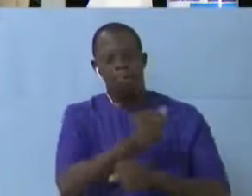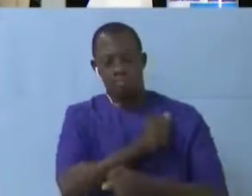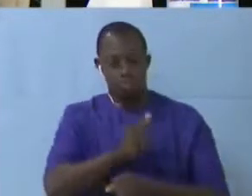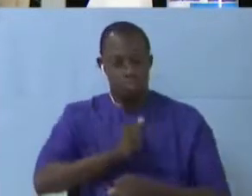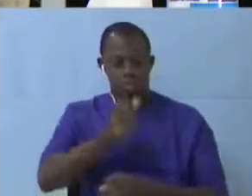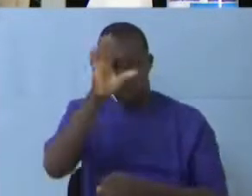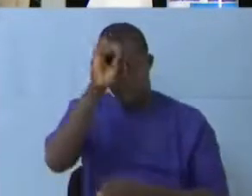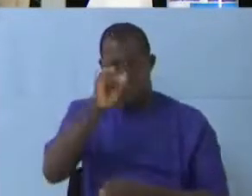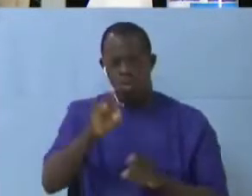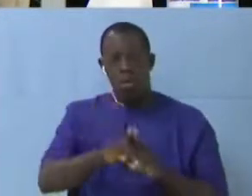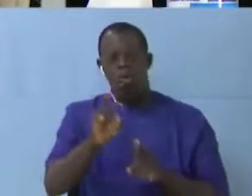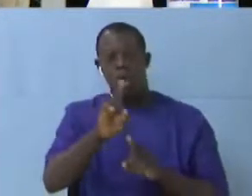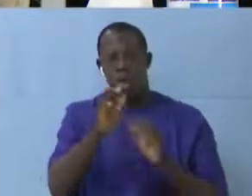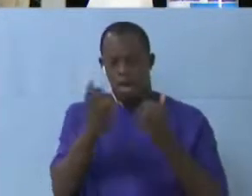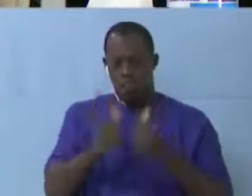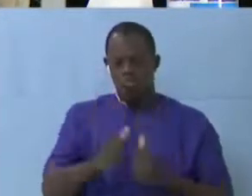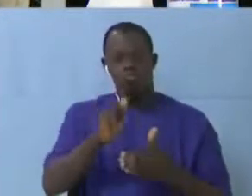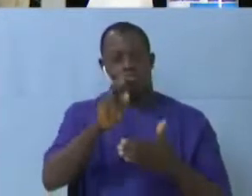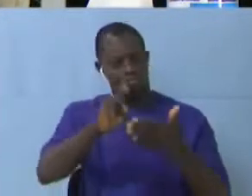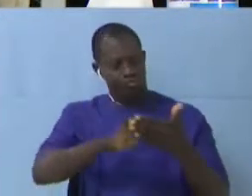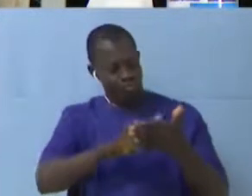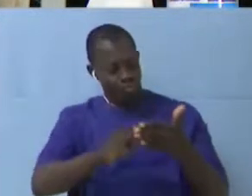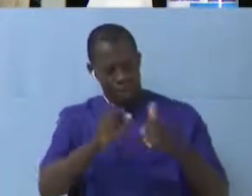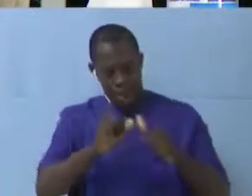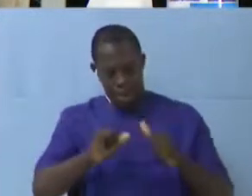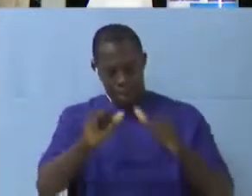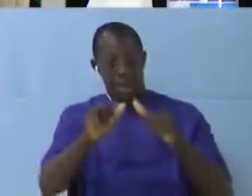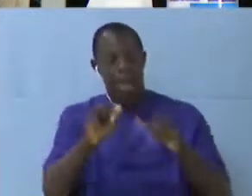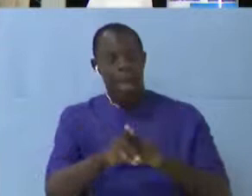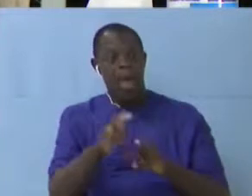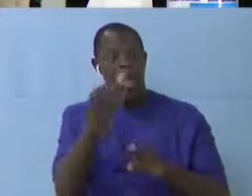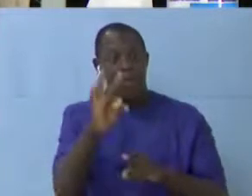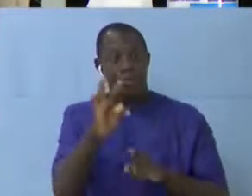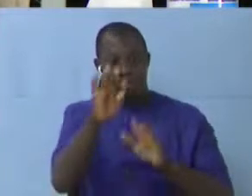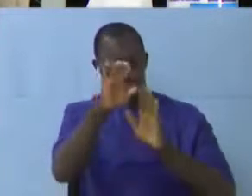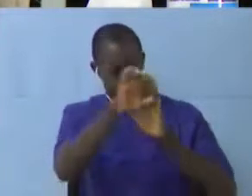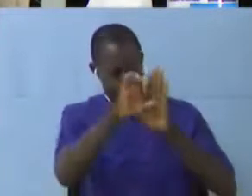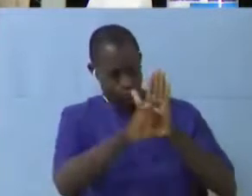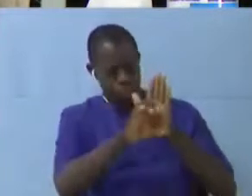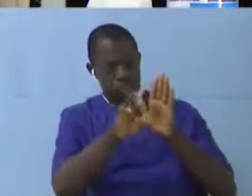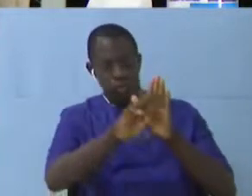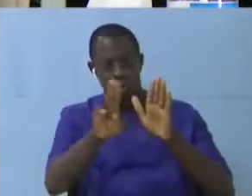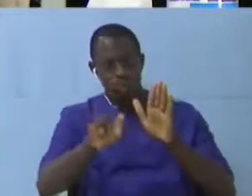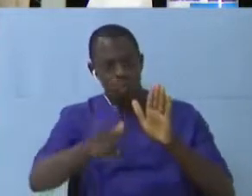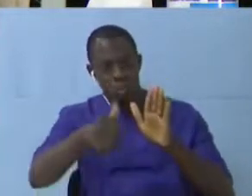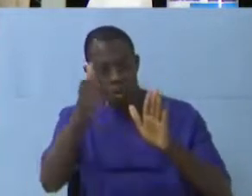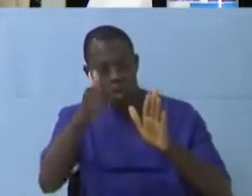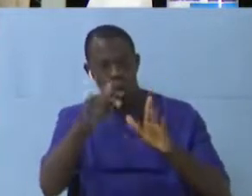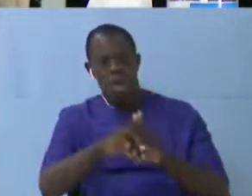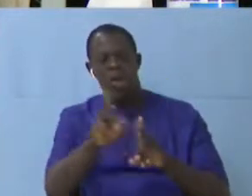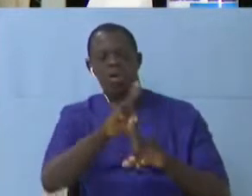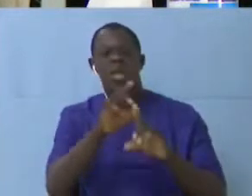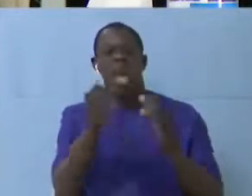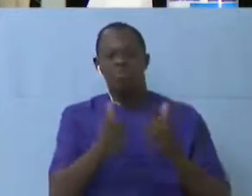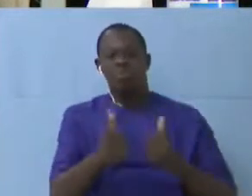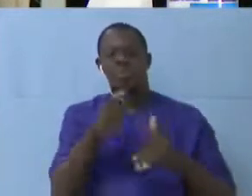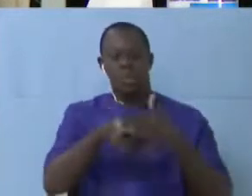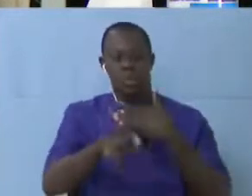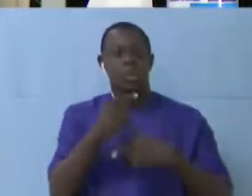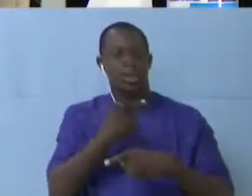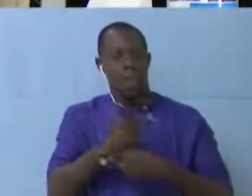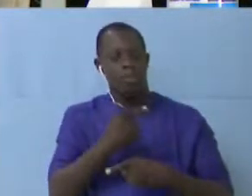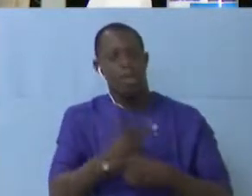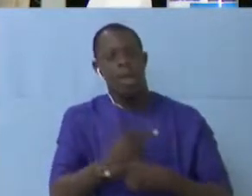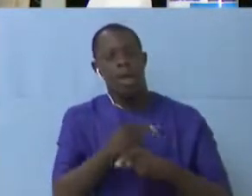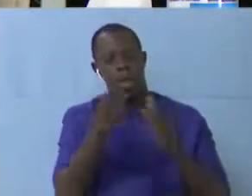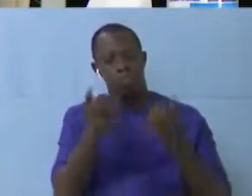what went wrong and if constitutions are not good, what the consequences could be for the country and society. Nag dimbale nañu bu